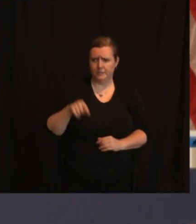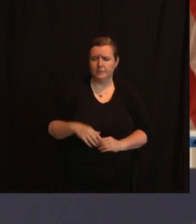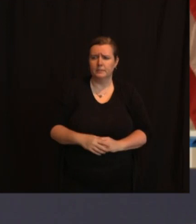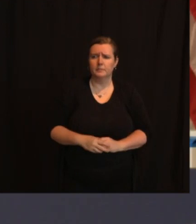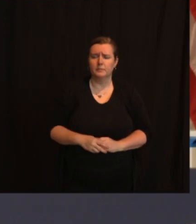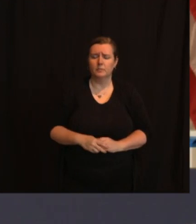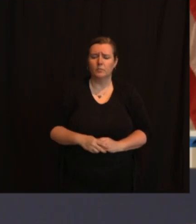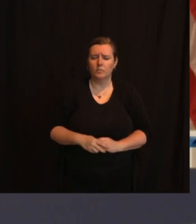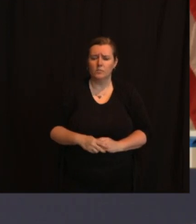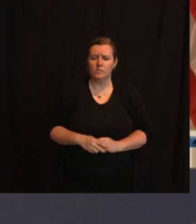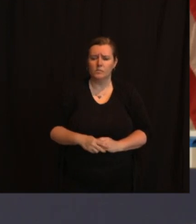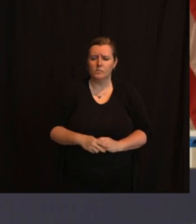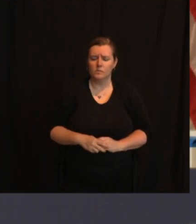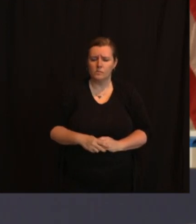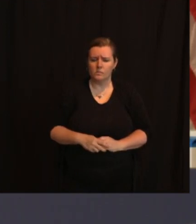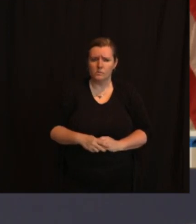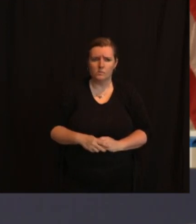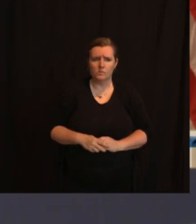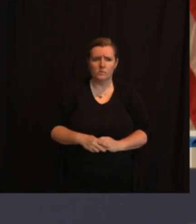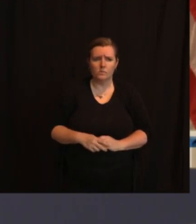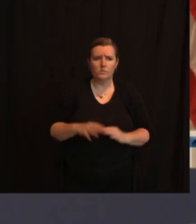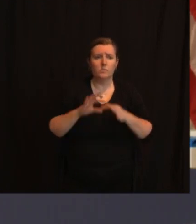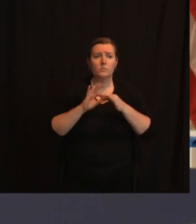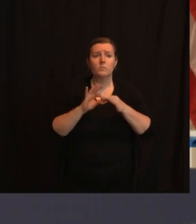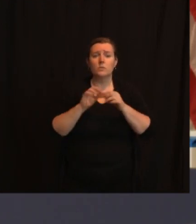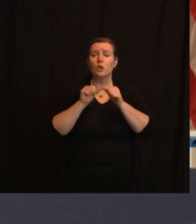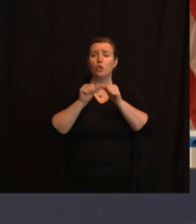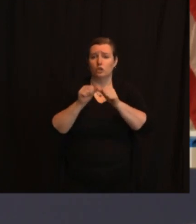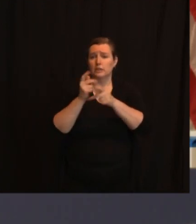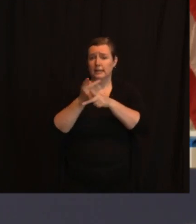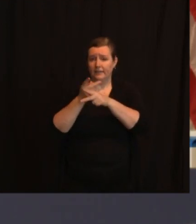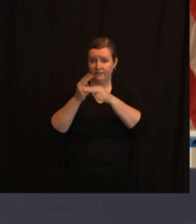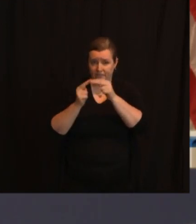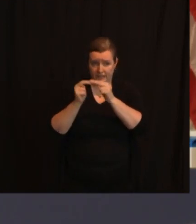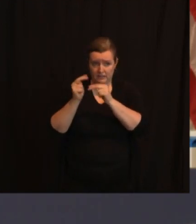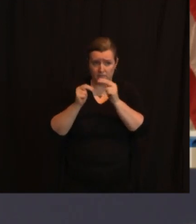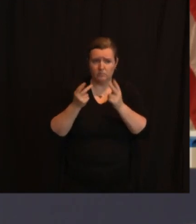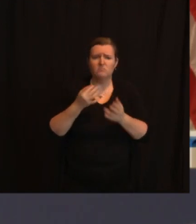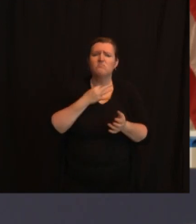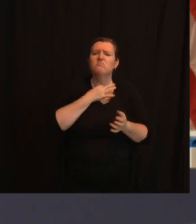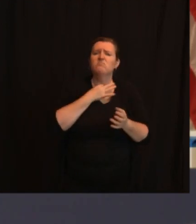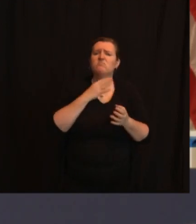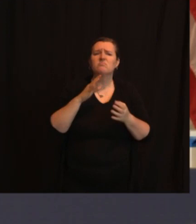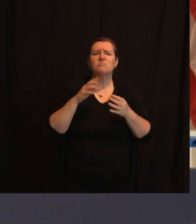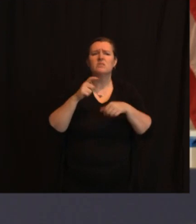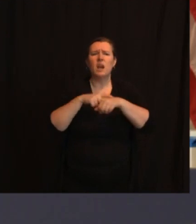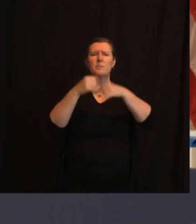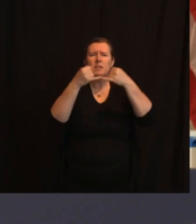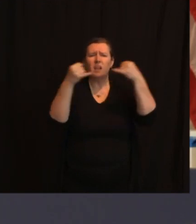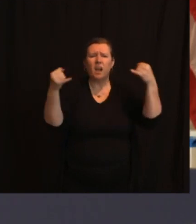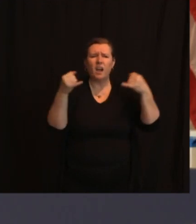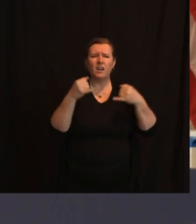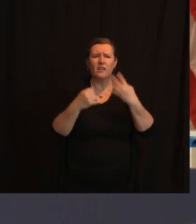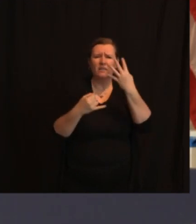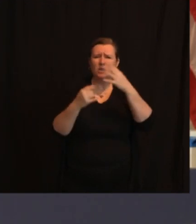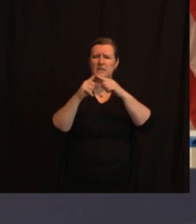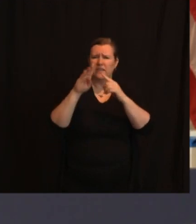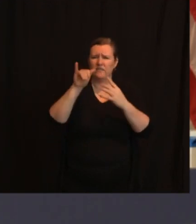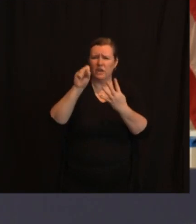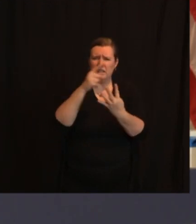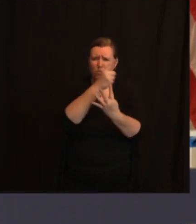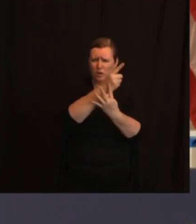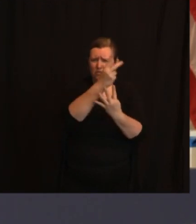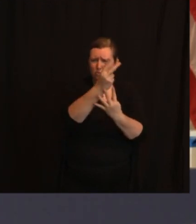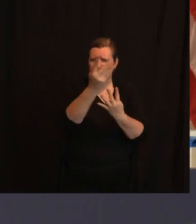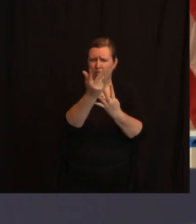moment. As far as long-term care, what is the timeline on all 4 phases of the testing plan for long-term care facilities? And when